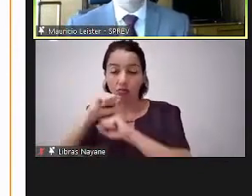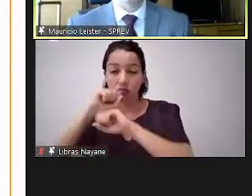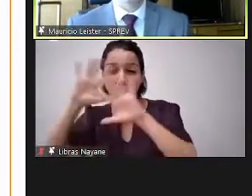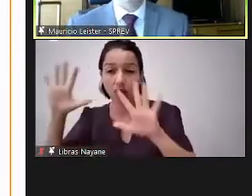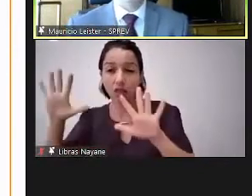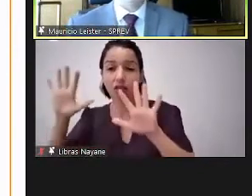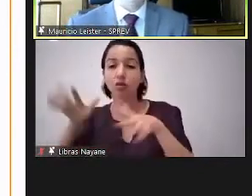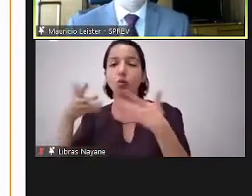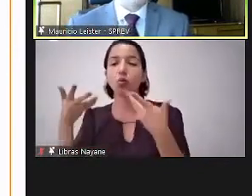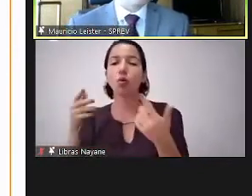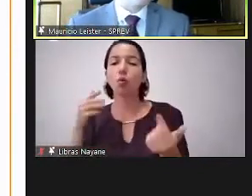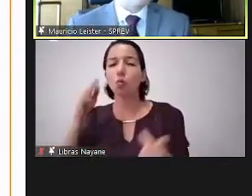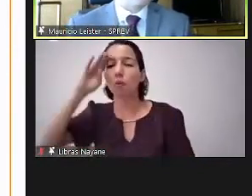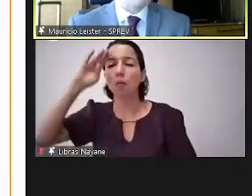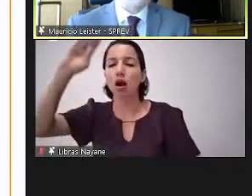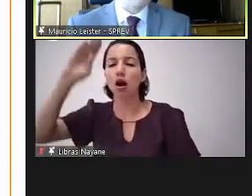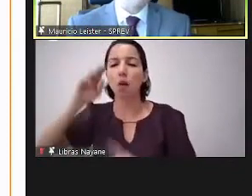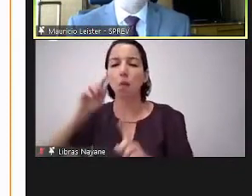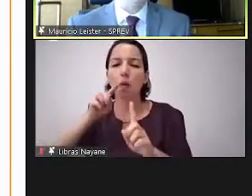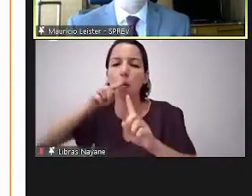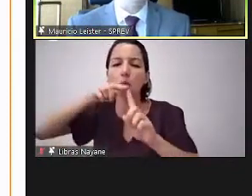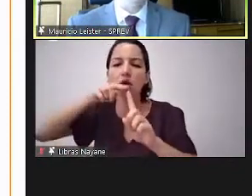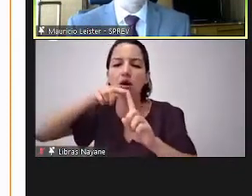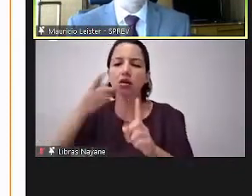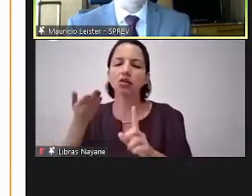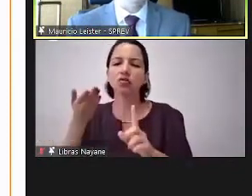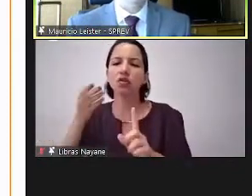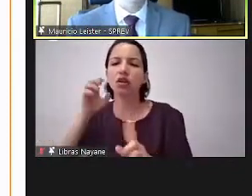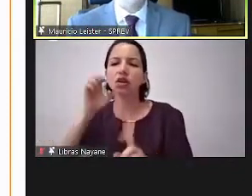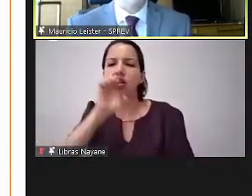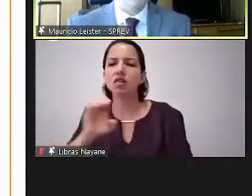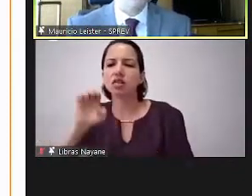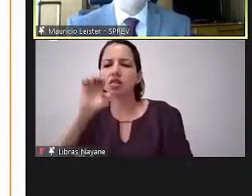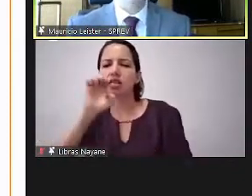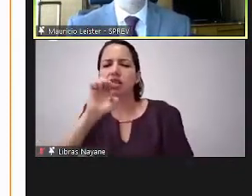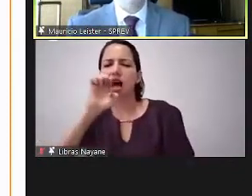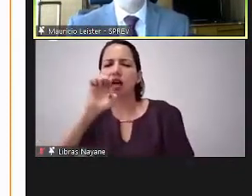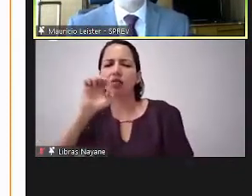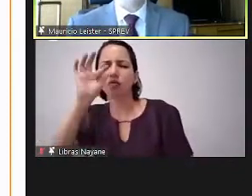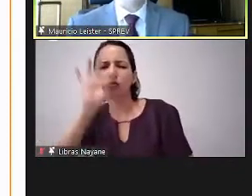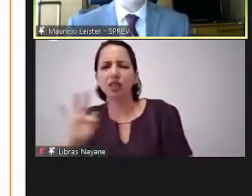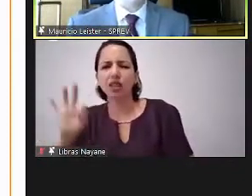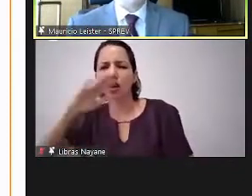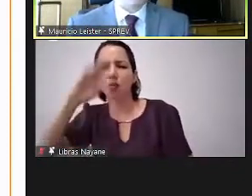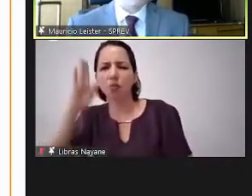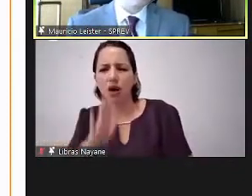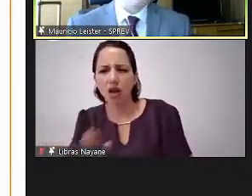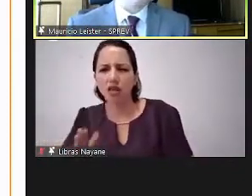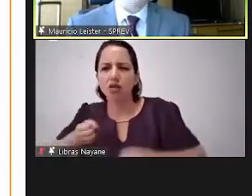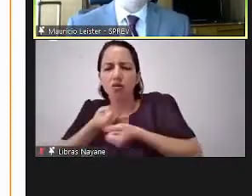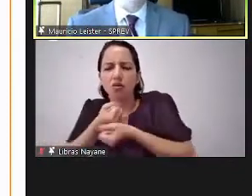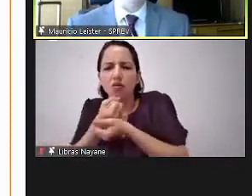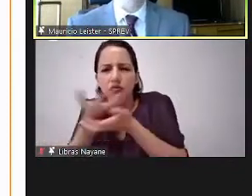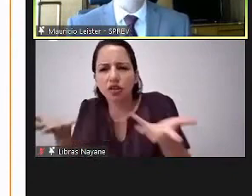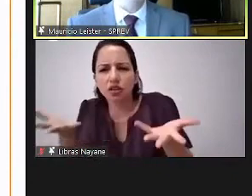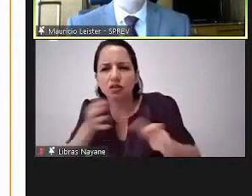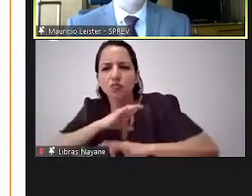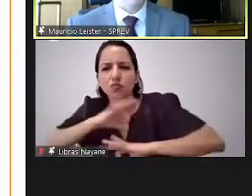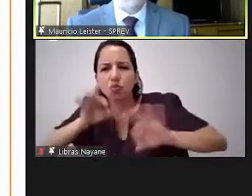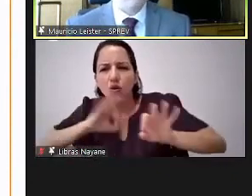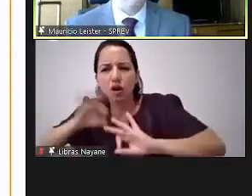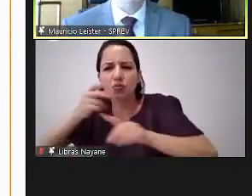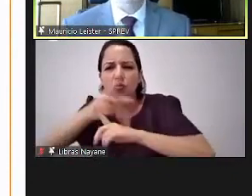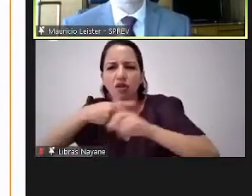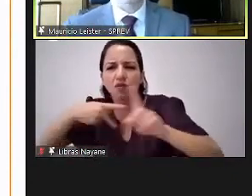may seem obvious, but it's important for us to understand what is the main objective of a state for doing this entire organization around